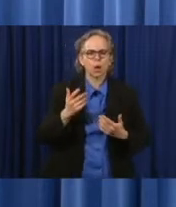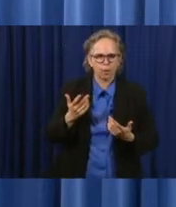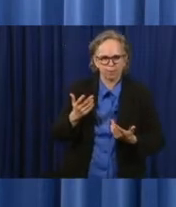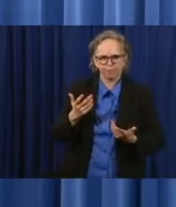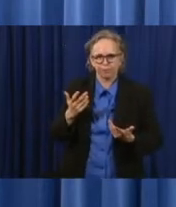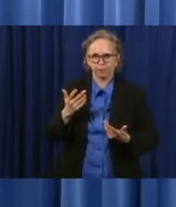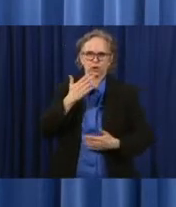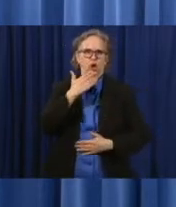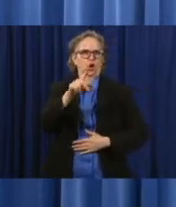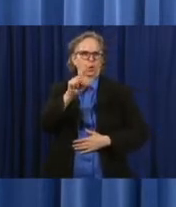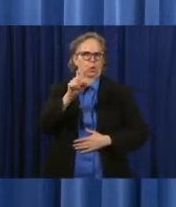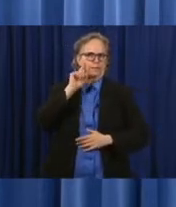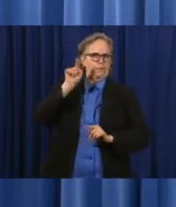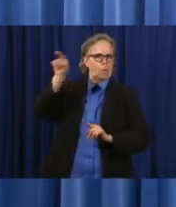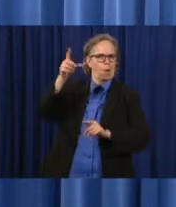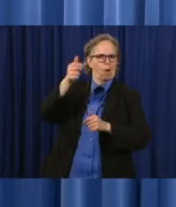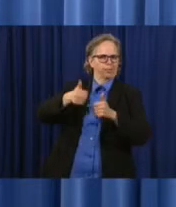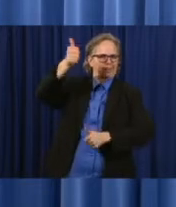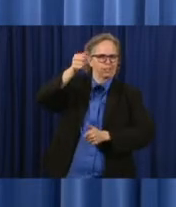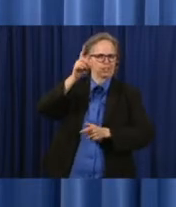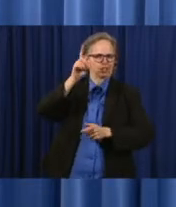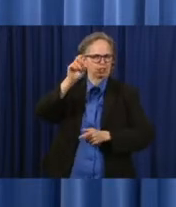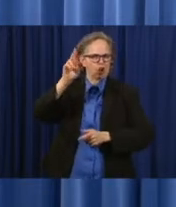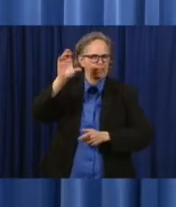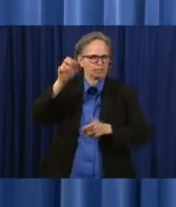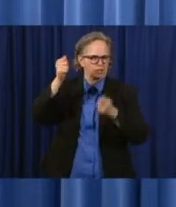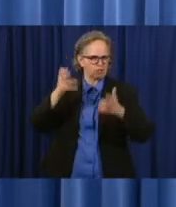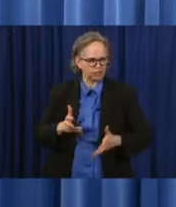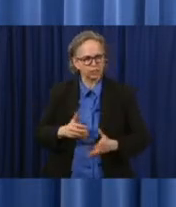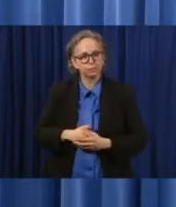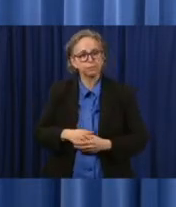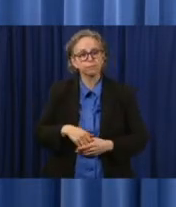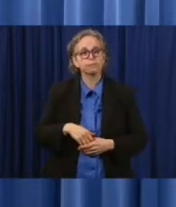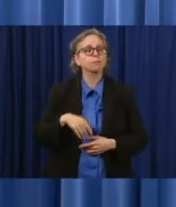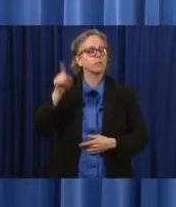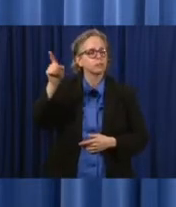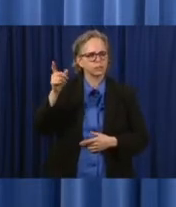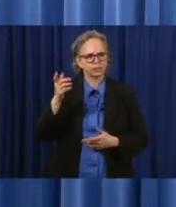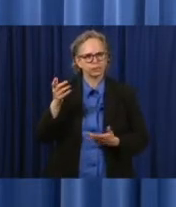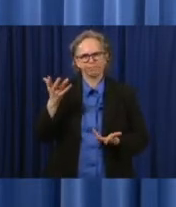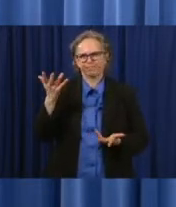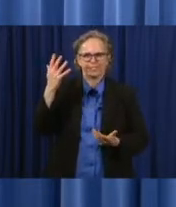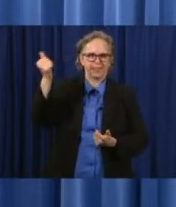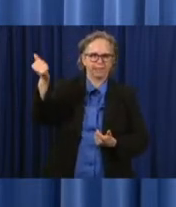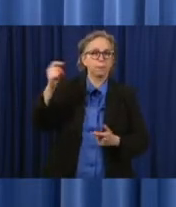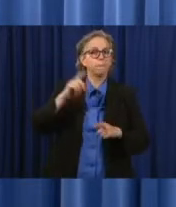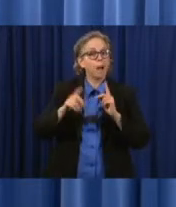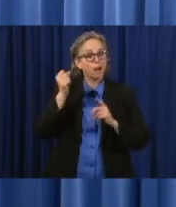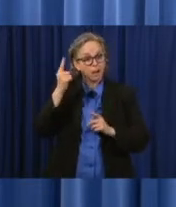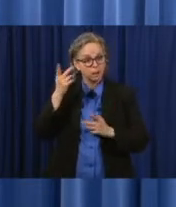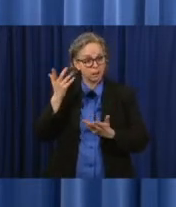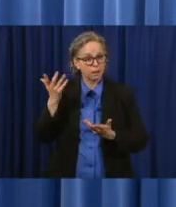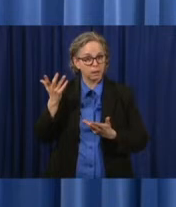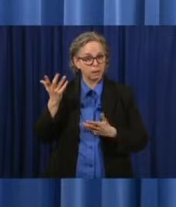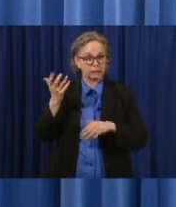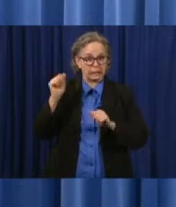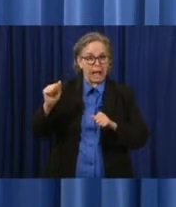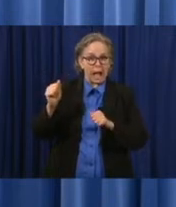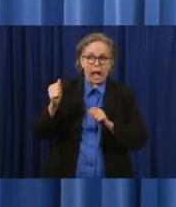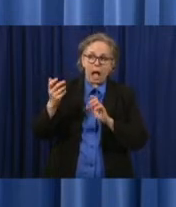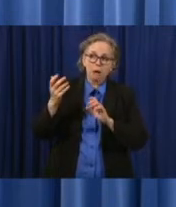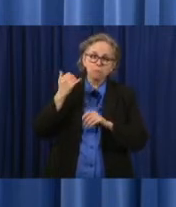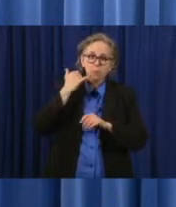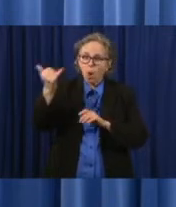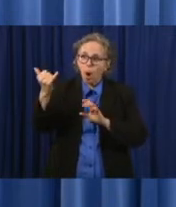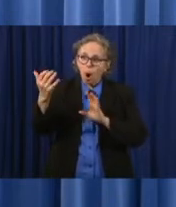decided today, the director had to go, but the director is available. If you want to call the director this afternoon, the director can give